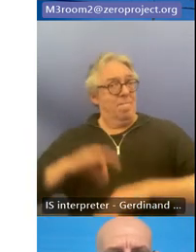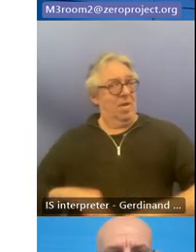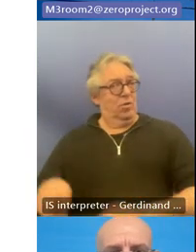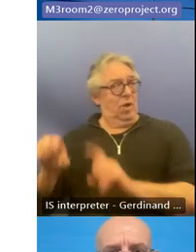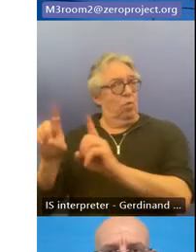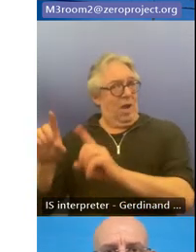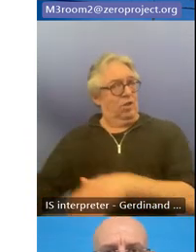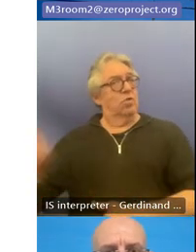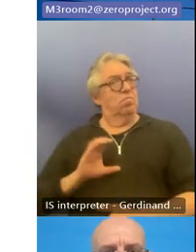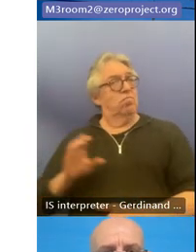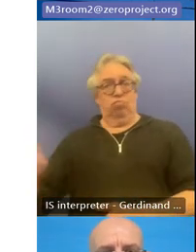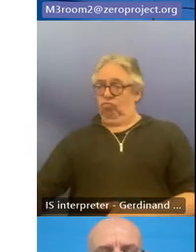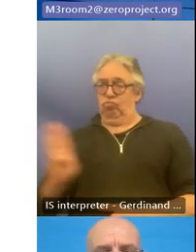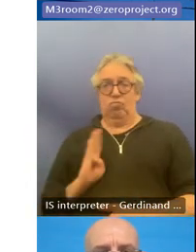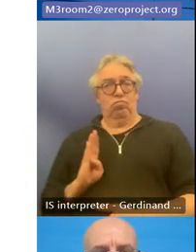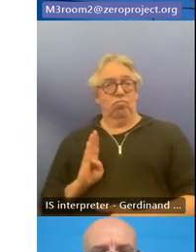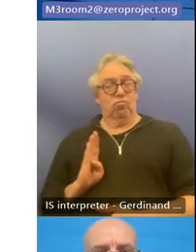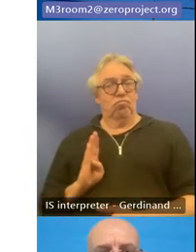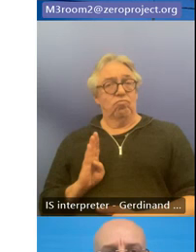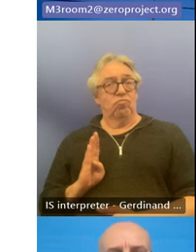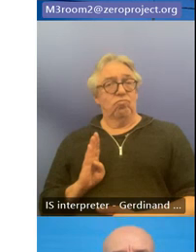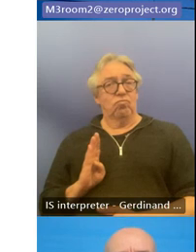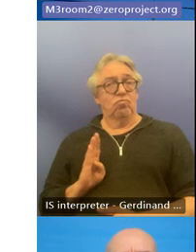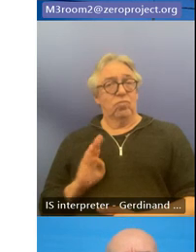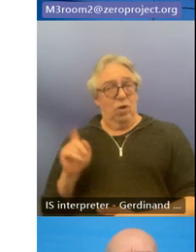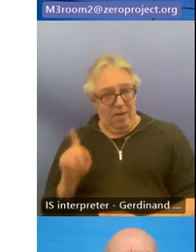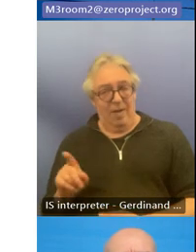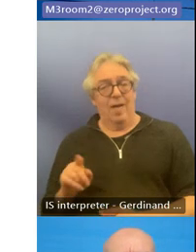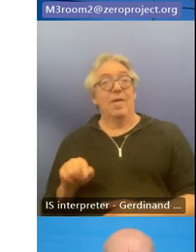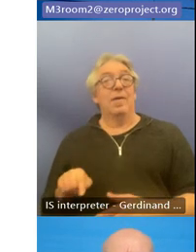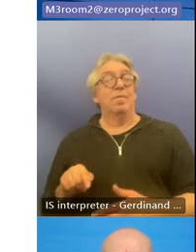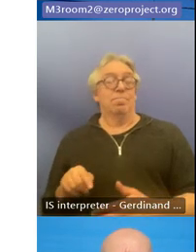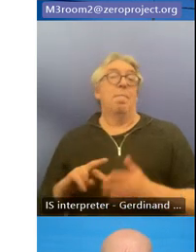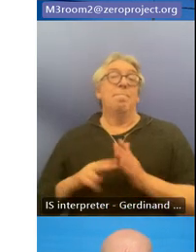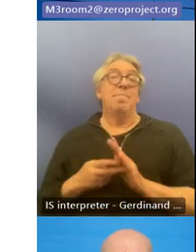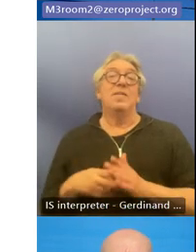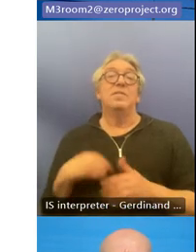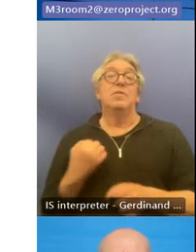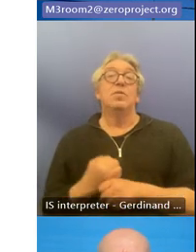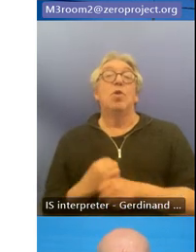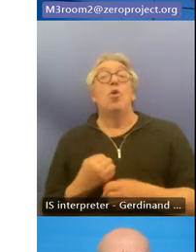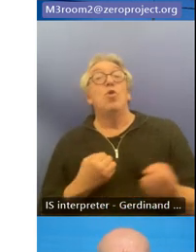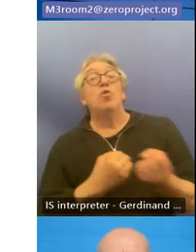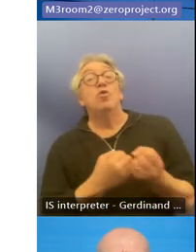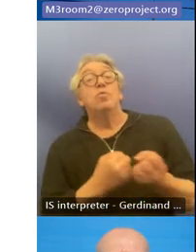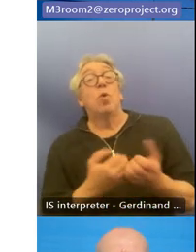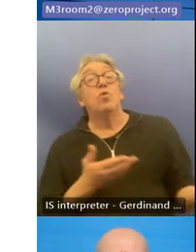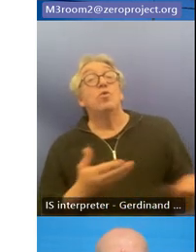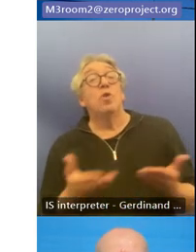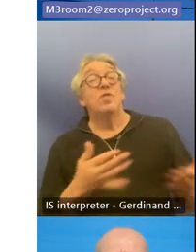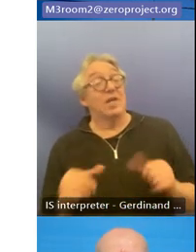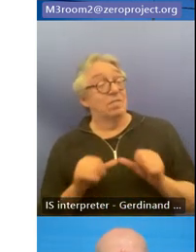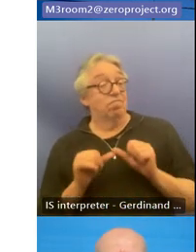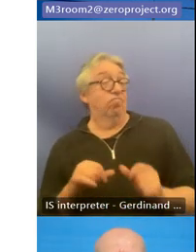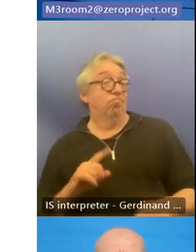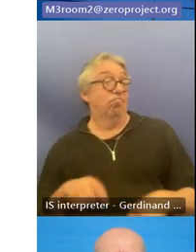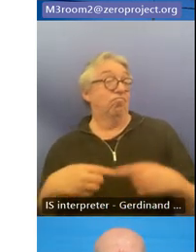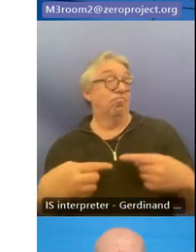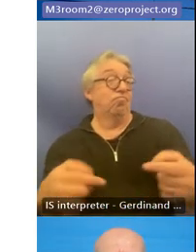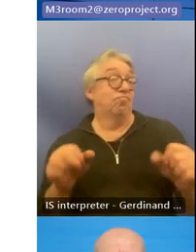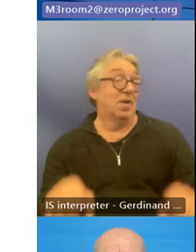Education, and which has created basis for the sustainability of the support services. Very often we speak